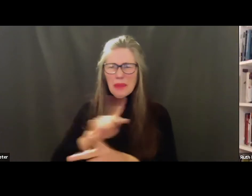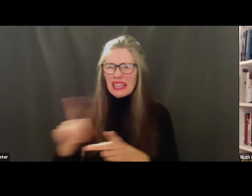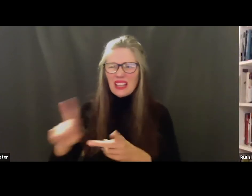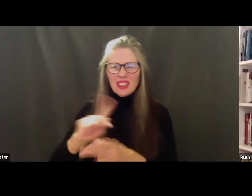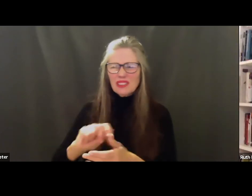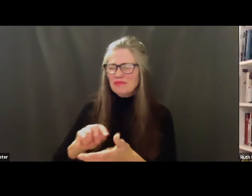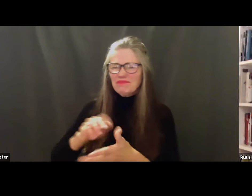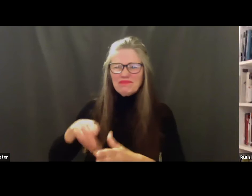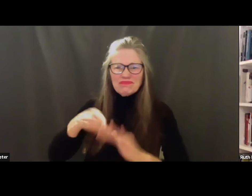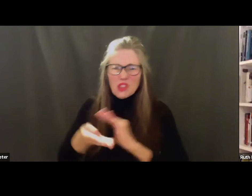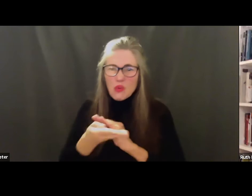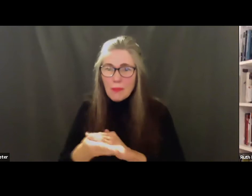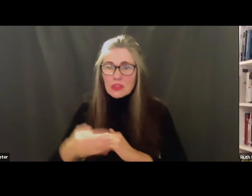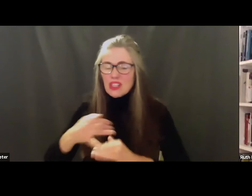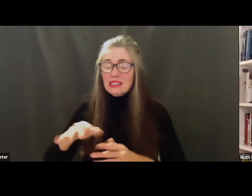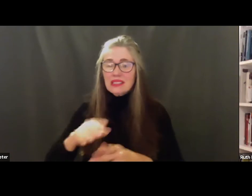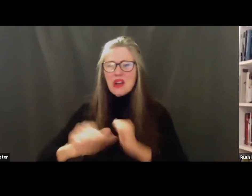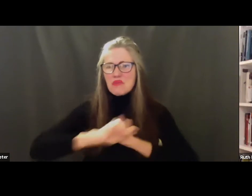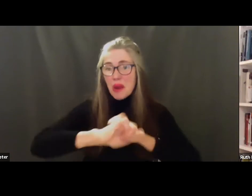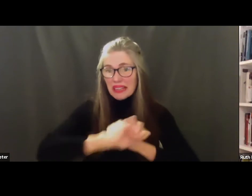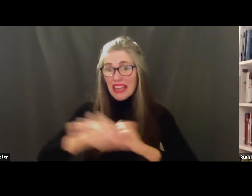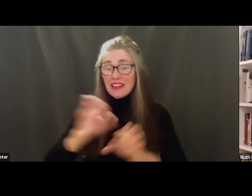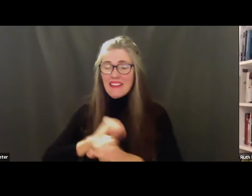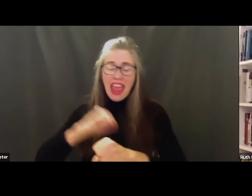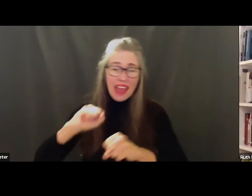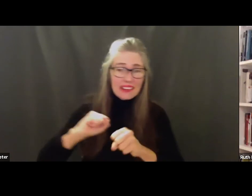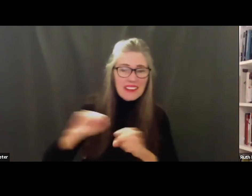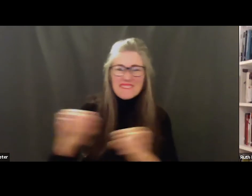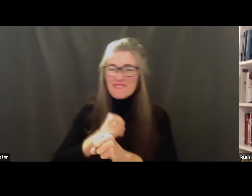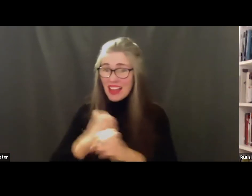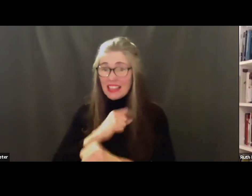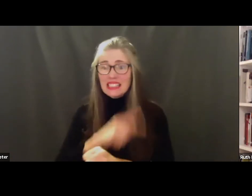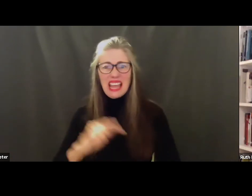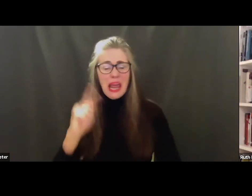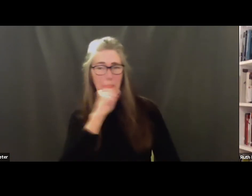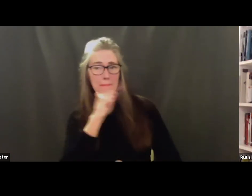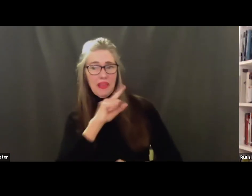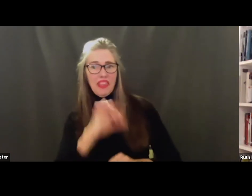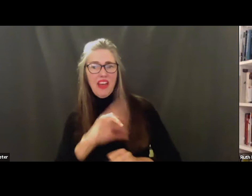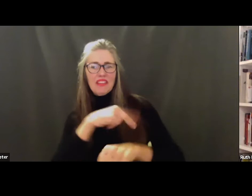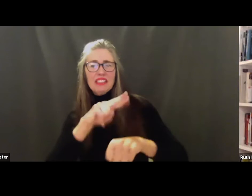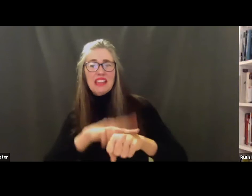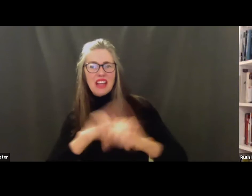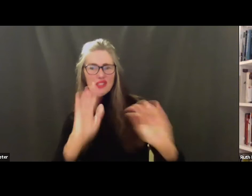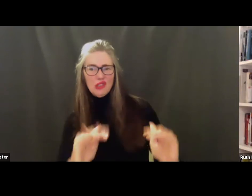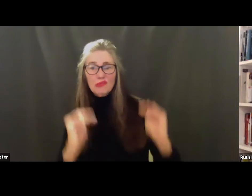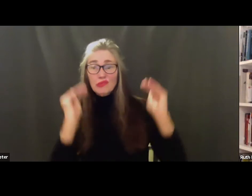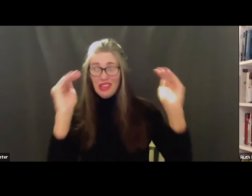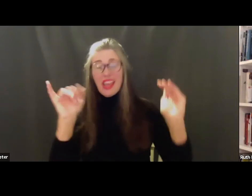propaganda, violence, and the myth of national greatness. And this makes up the authoritarian